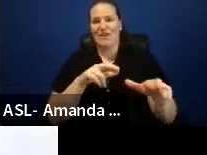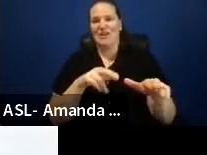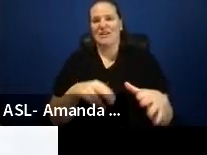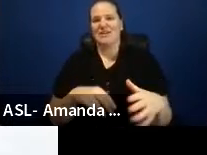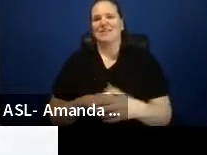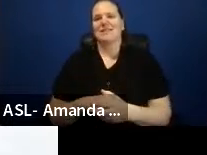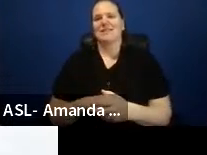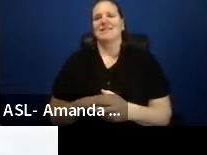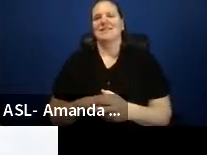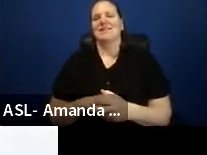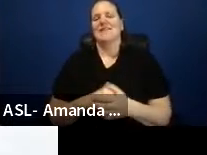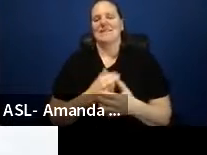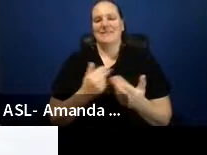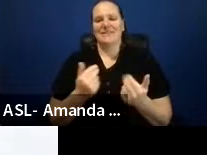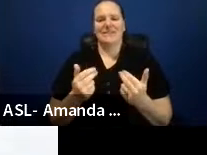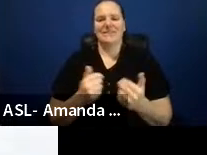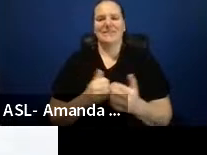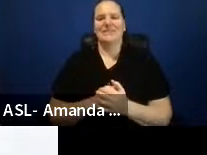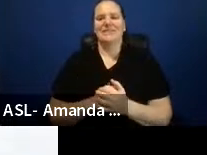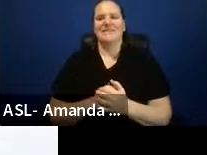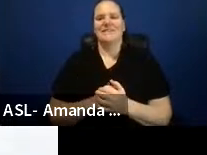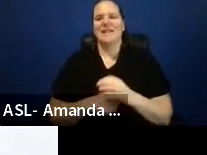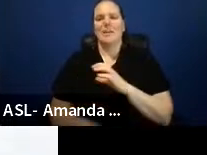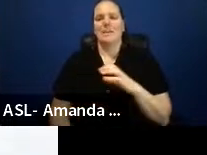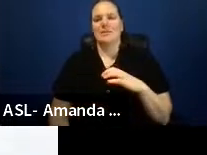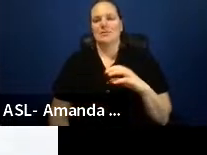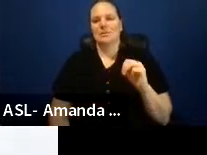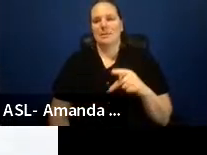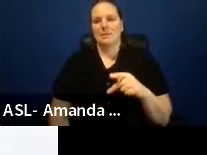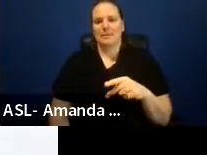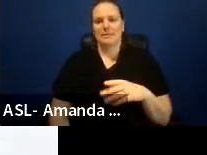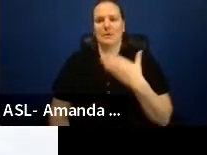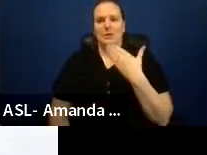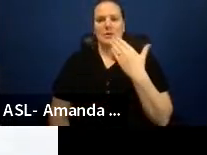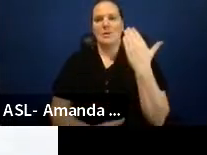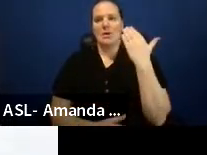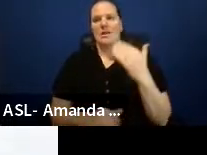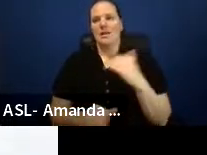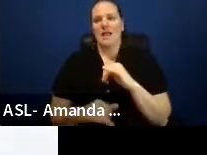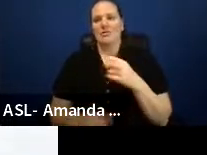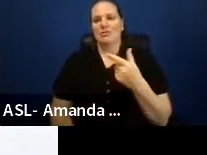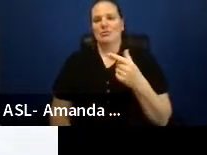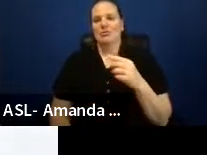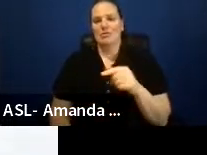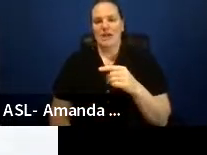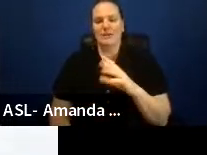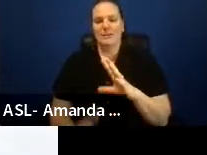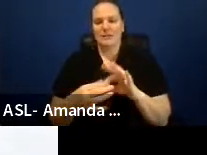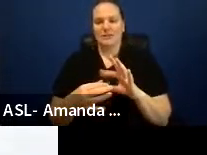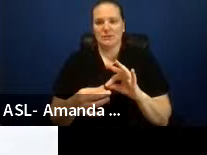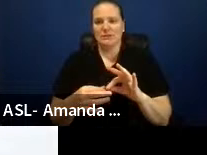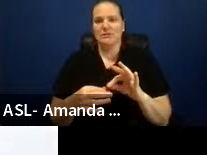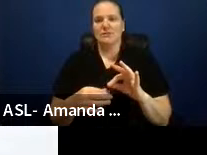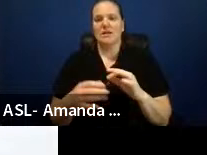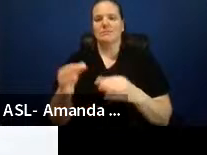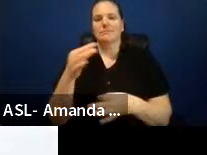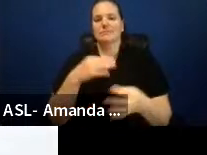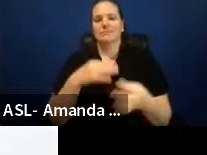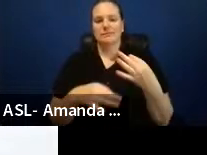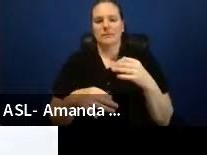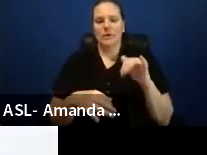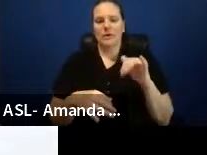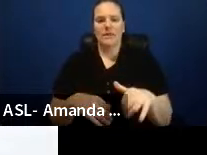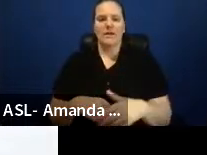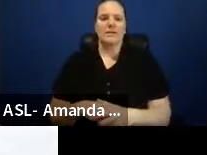Millicent sitting in for Commissioner Maps. Good morning, everyone. As Greg has mentioned, I'm sitting in for Commissioner Mingus Maps. I'm Millicent Williams.